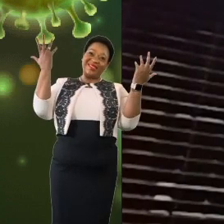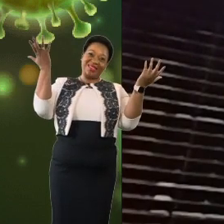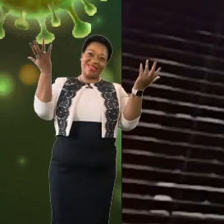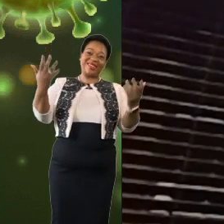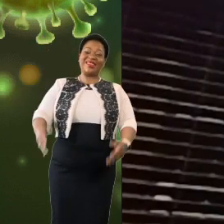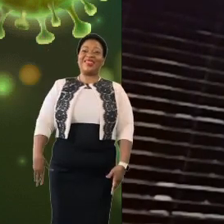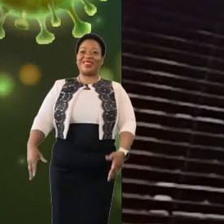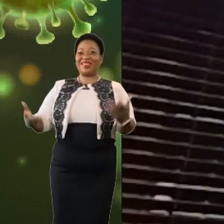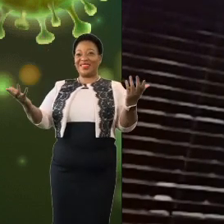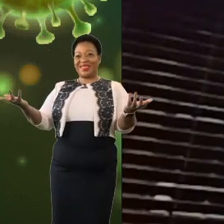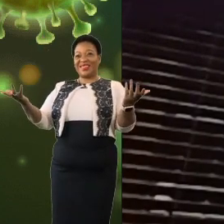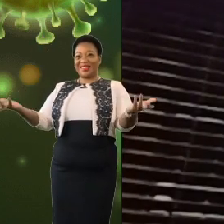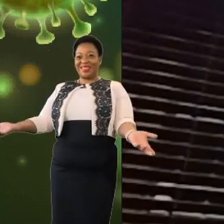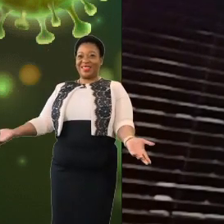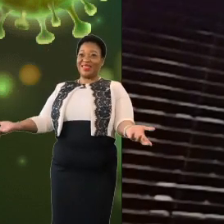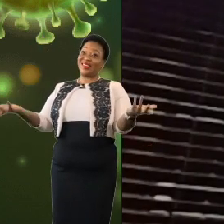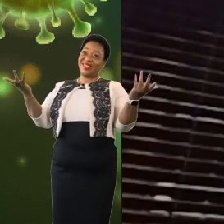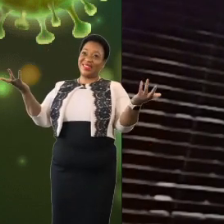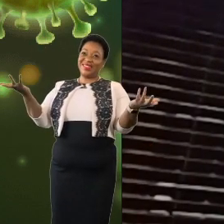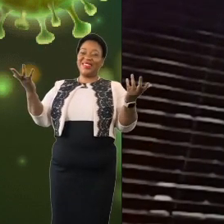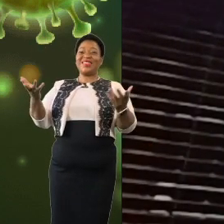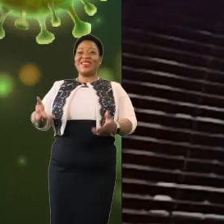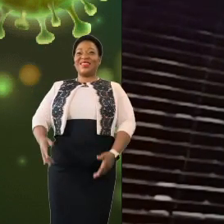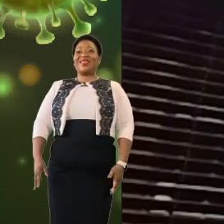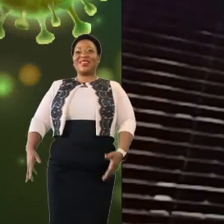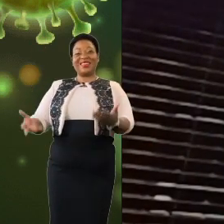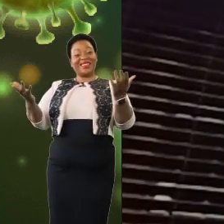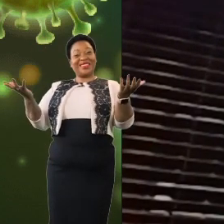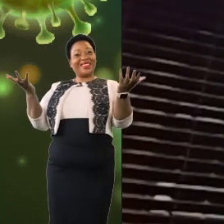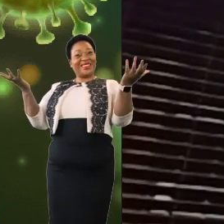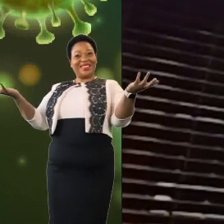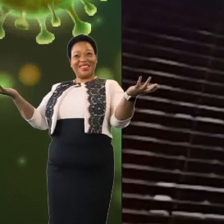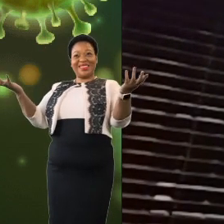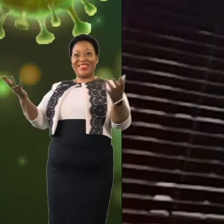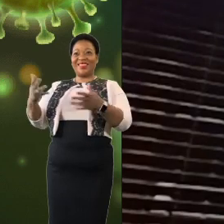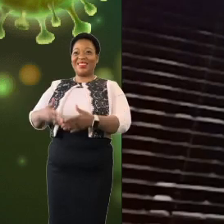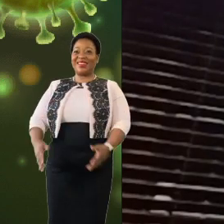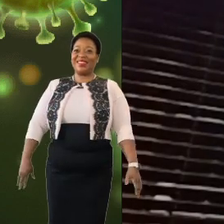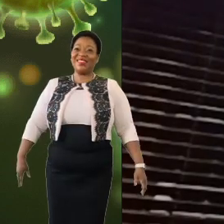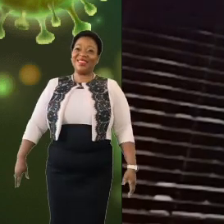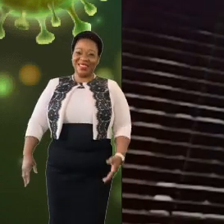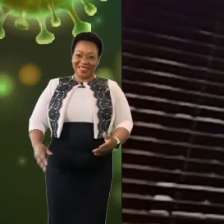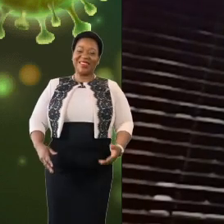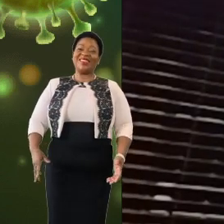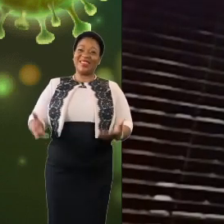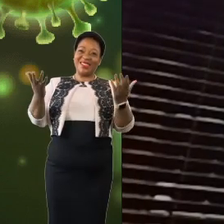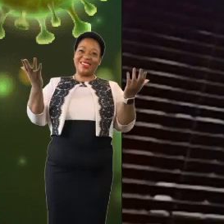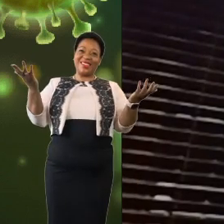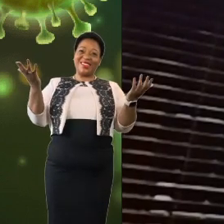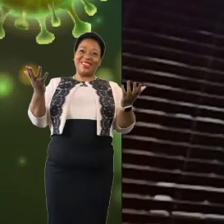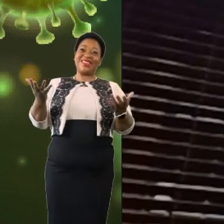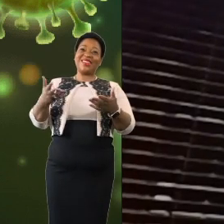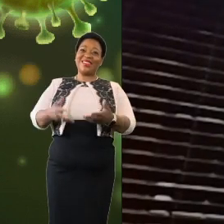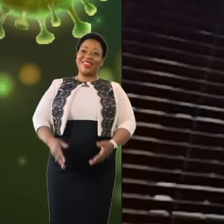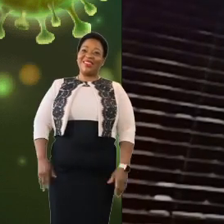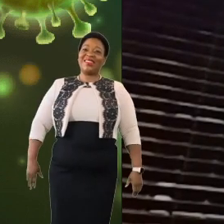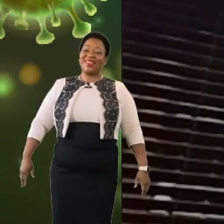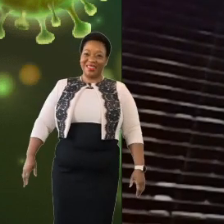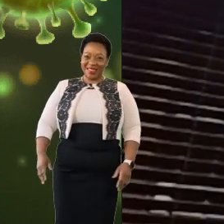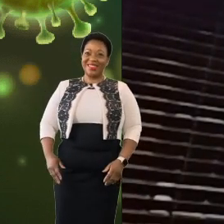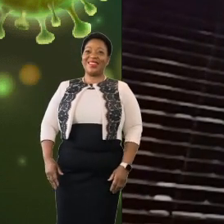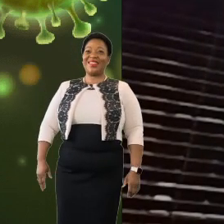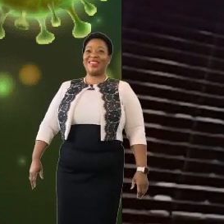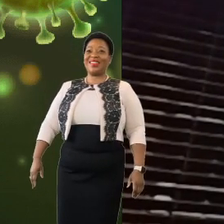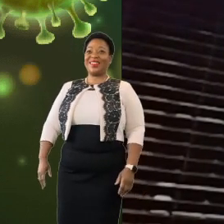The panel members will continue responding to the questions as well as to your chats. And